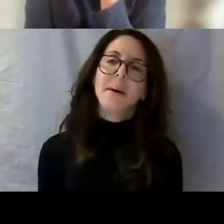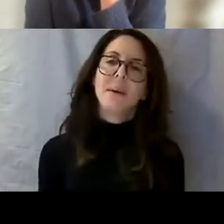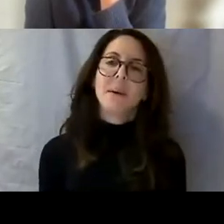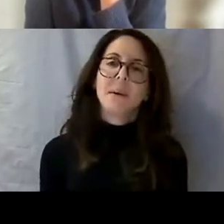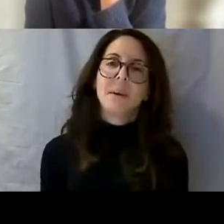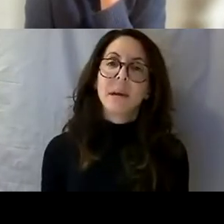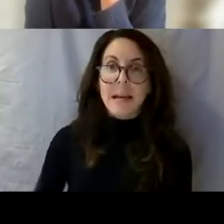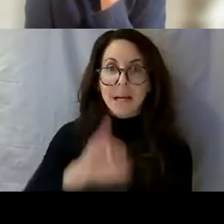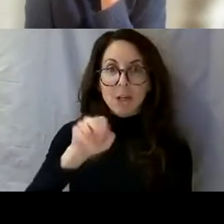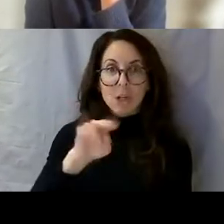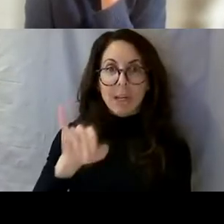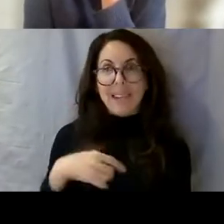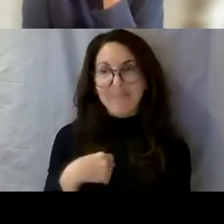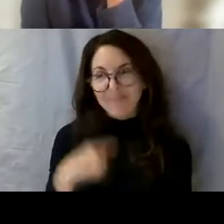True.